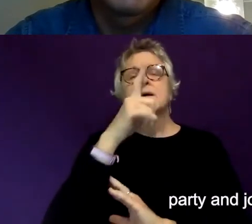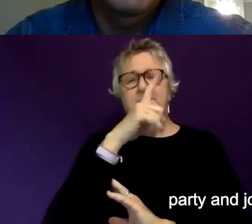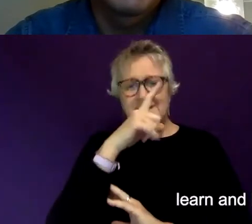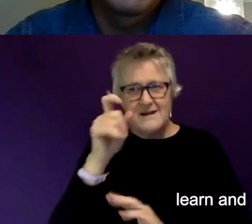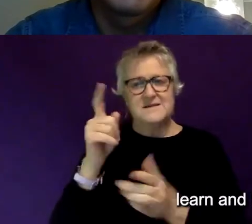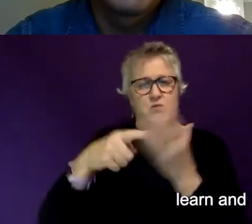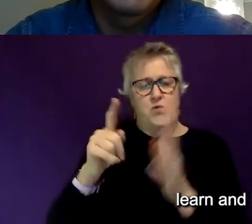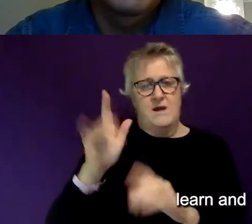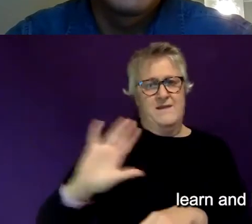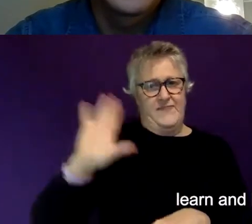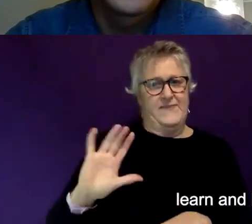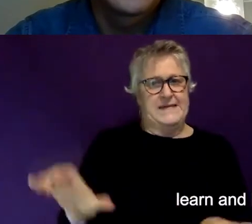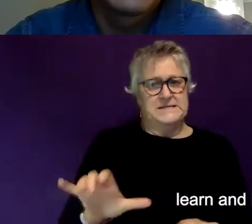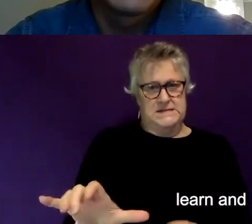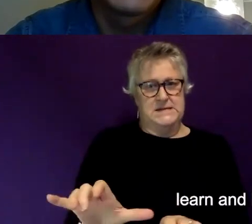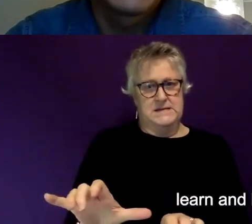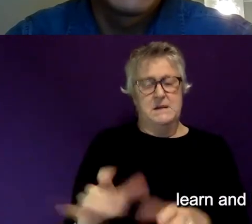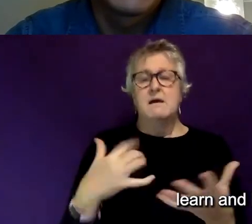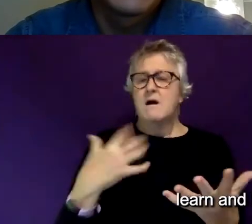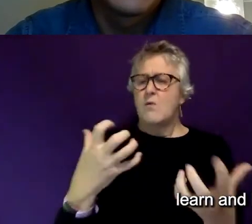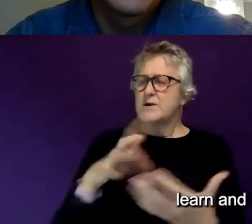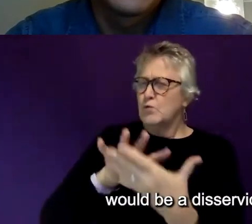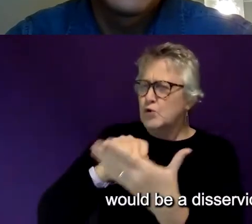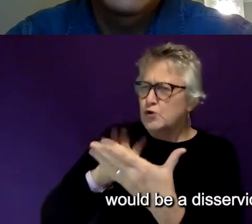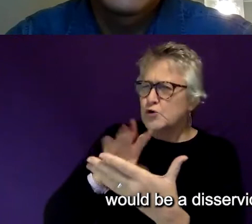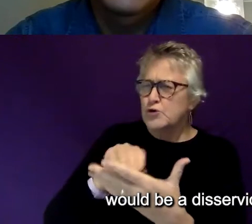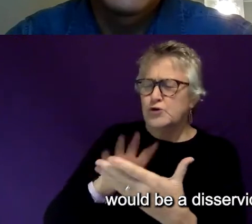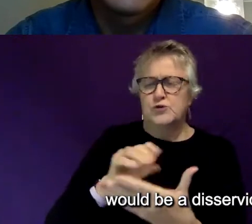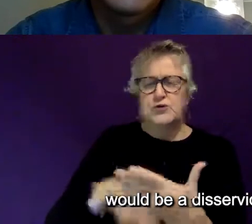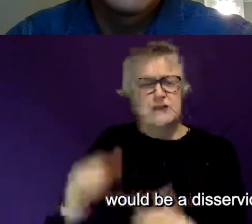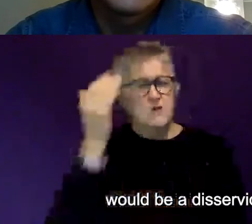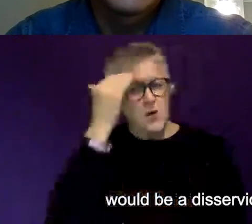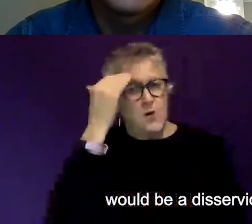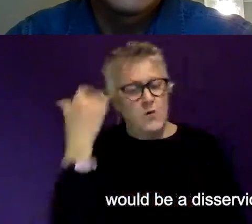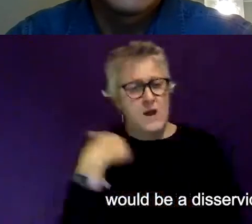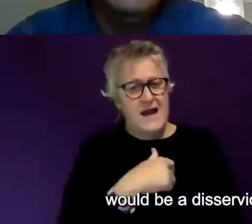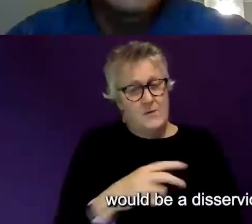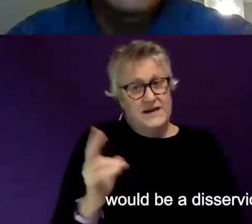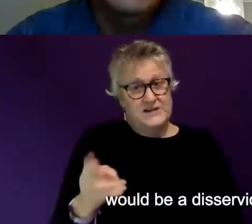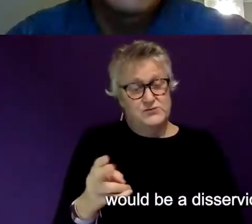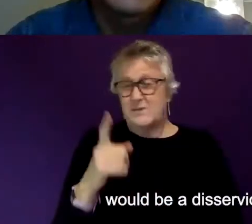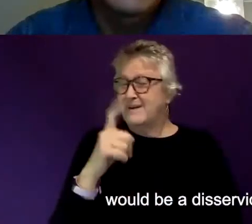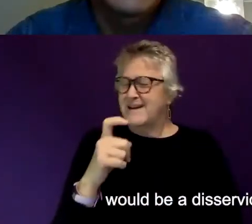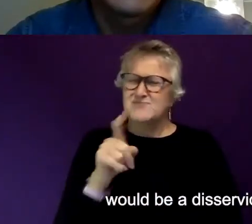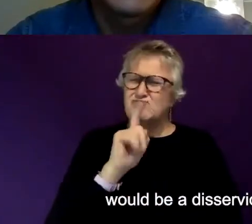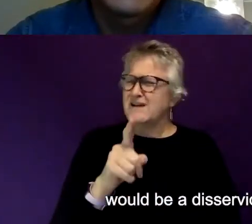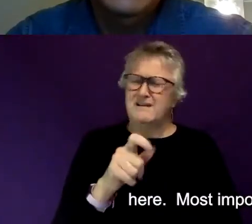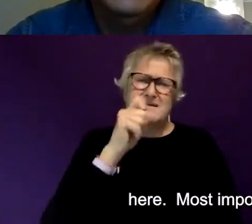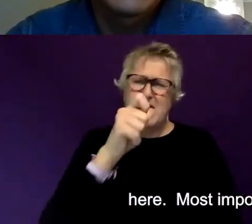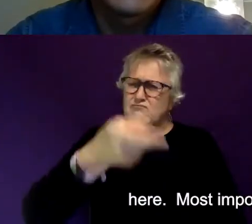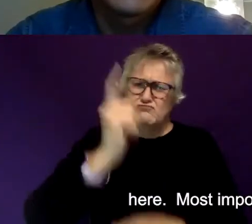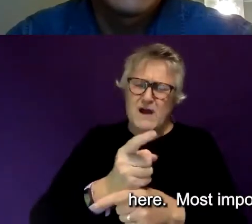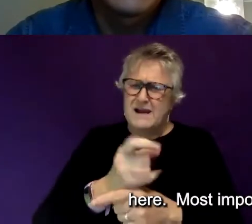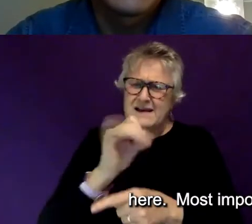ranks. I wanted to learn and know our history because it would be a disservice if we don't understand why we are